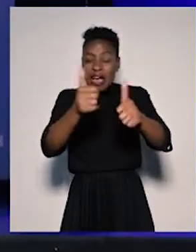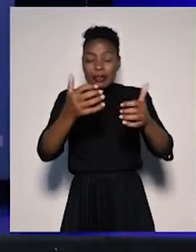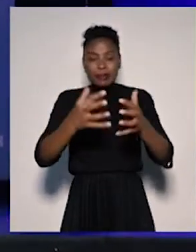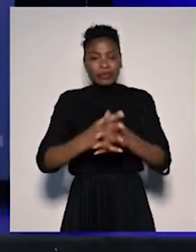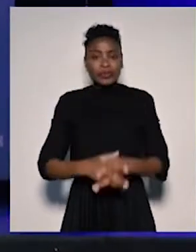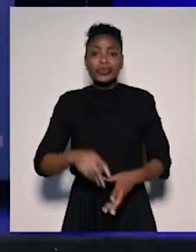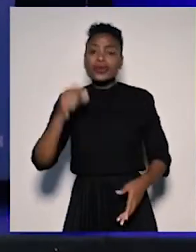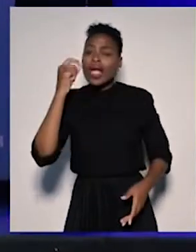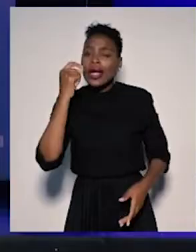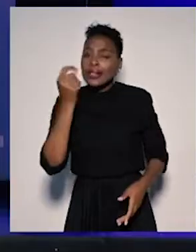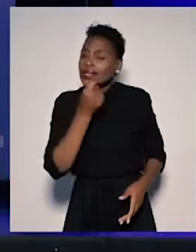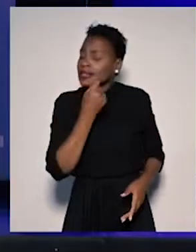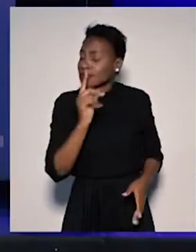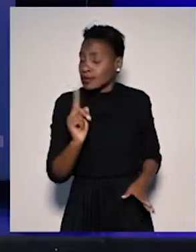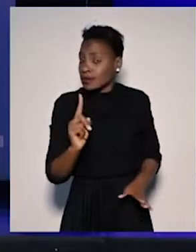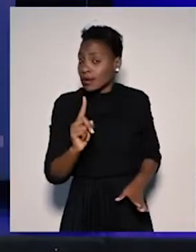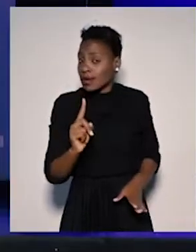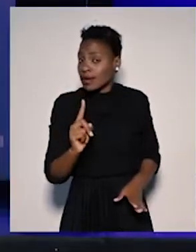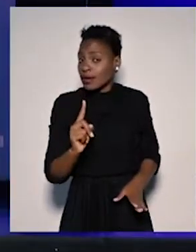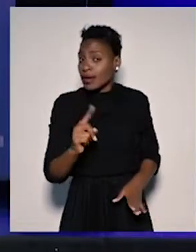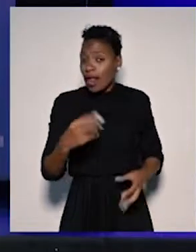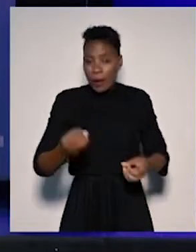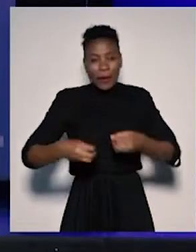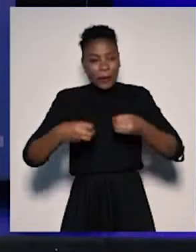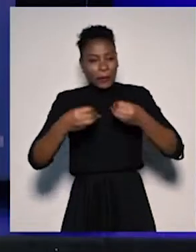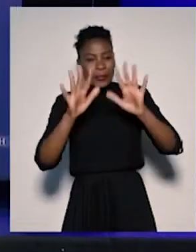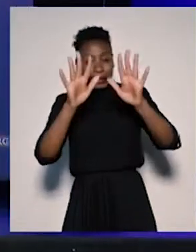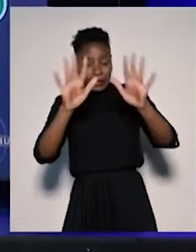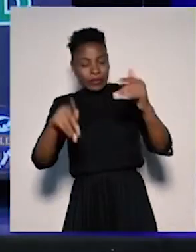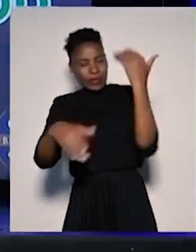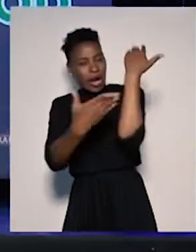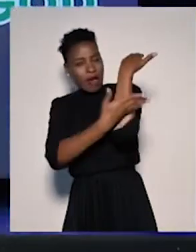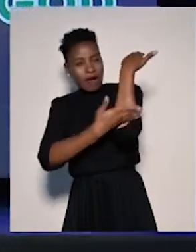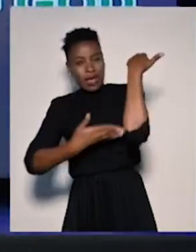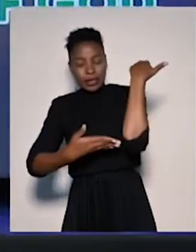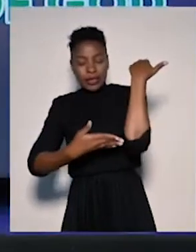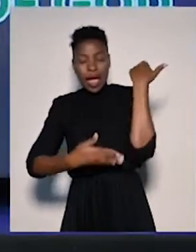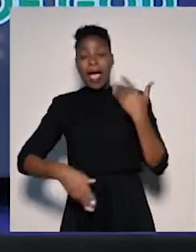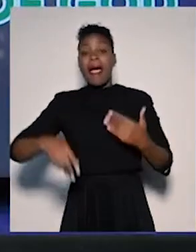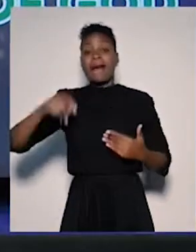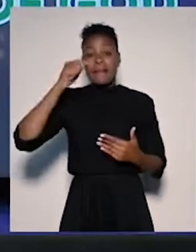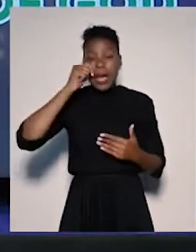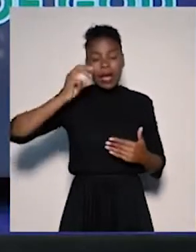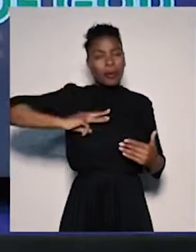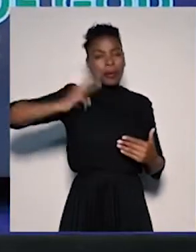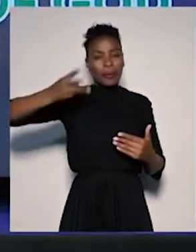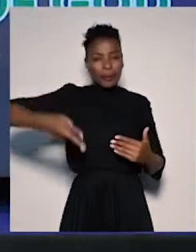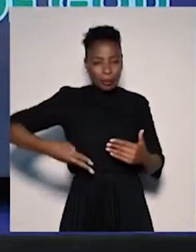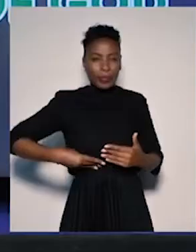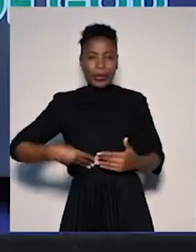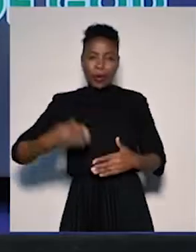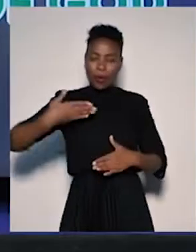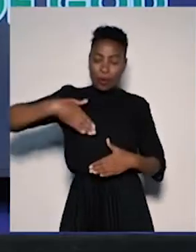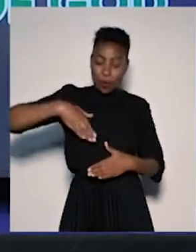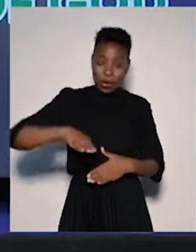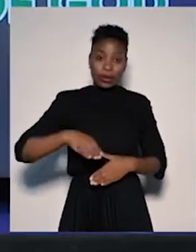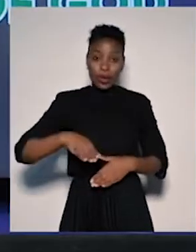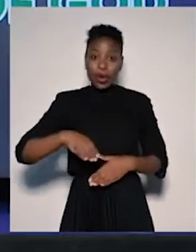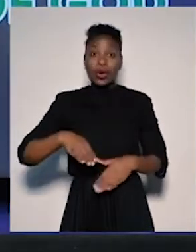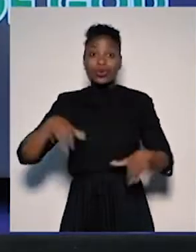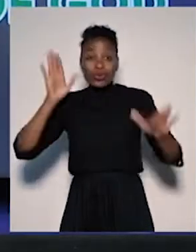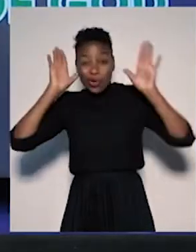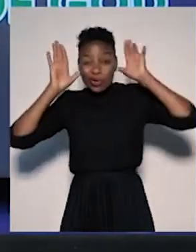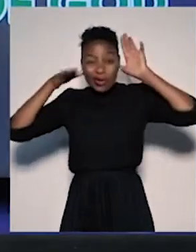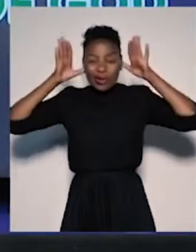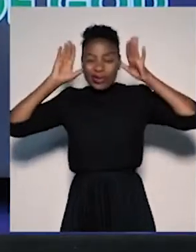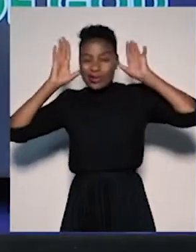He says he will take a tenth of your grains, verse 16. He will take your male and female slaves, demand the finest of your cattle and donkeys for his use.